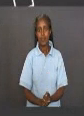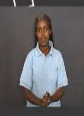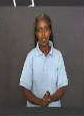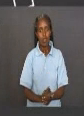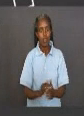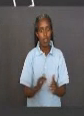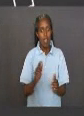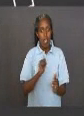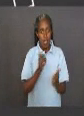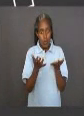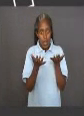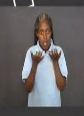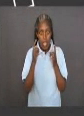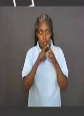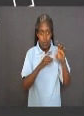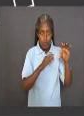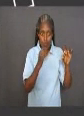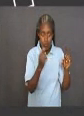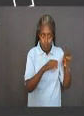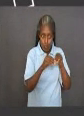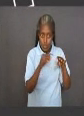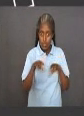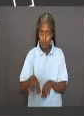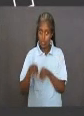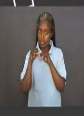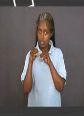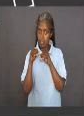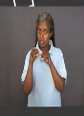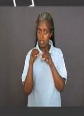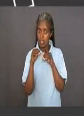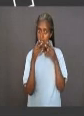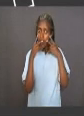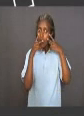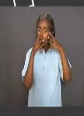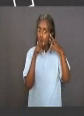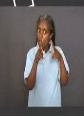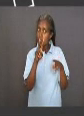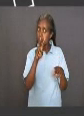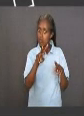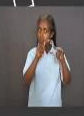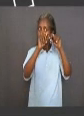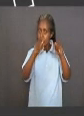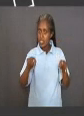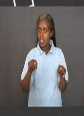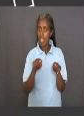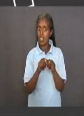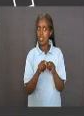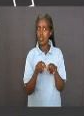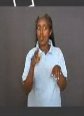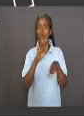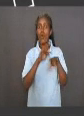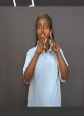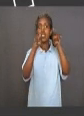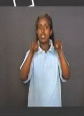What I would like you to do, students, is look at the 2 triangles on the